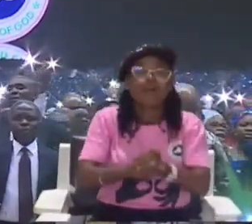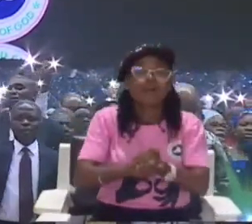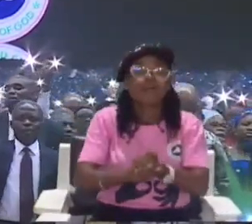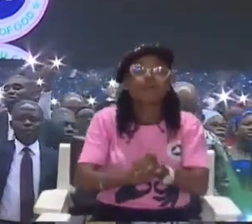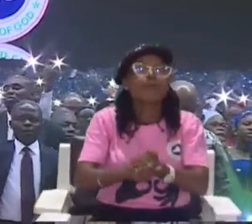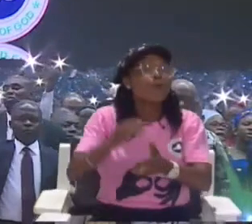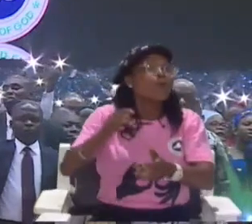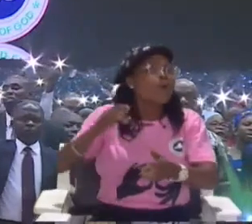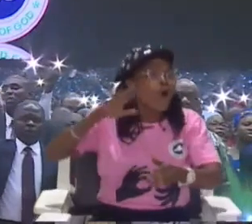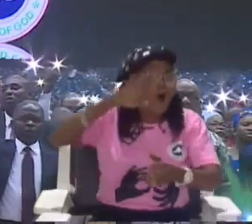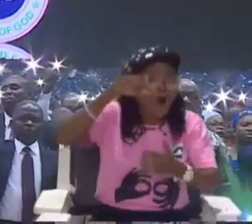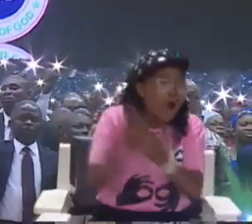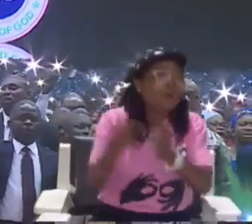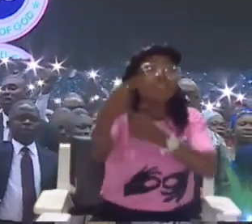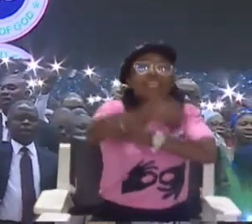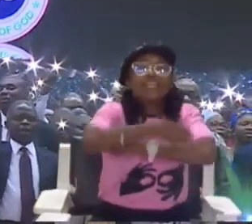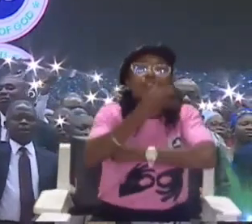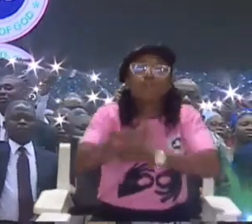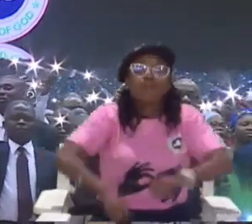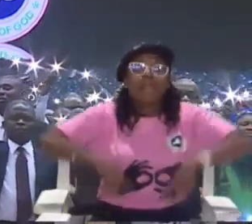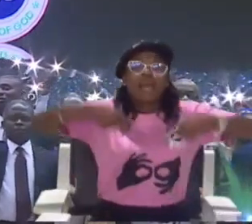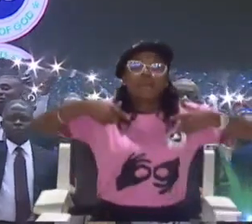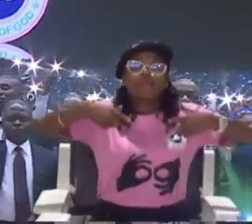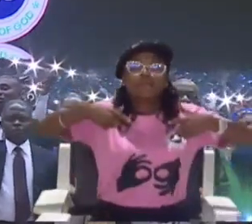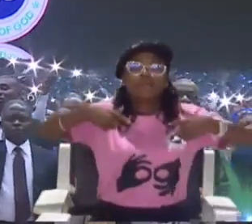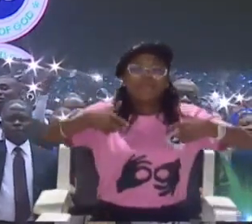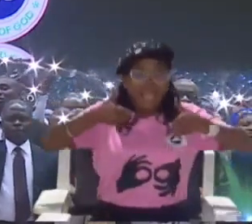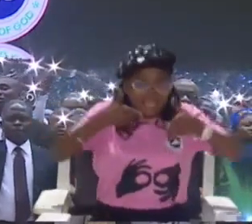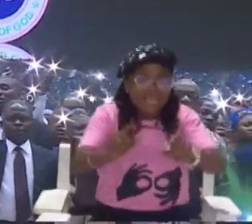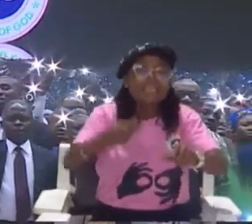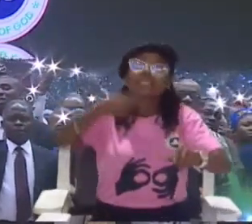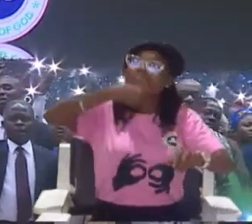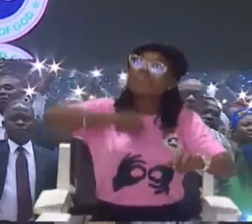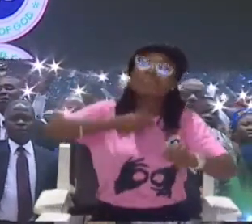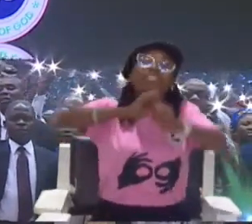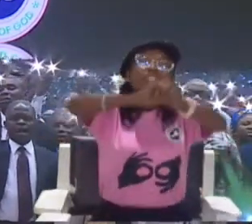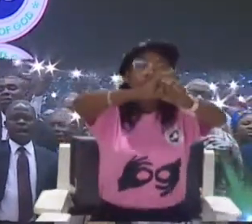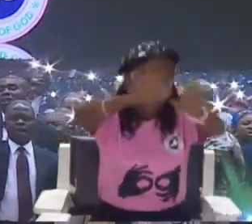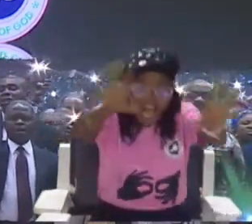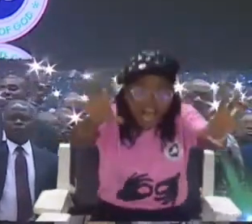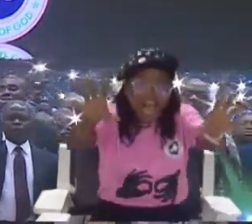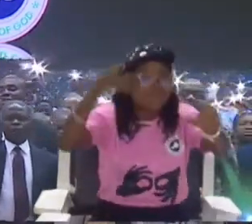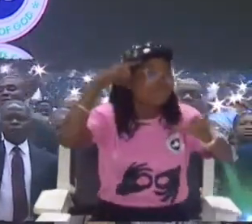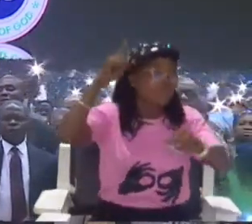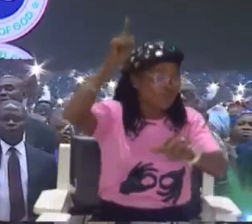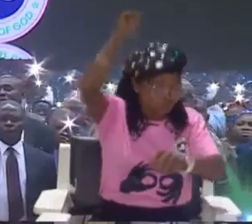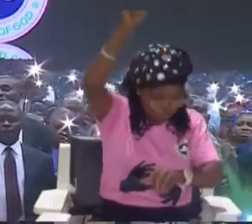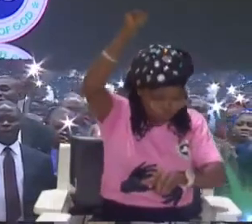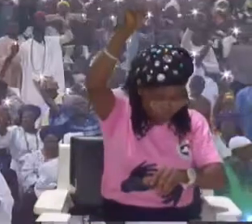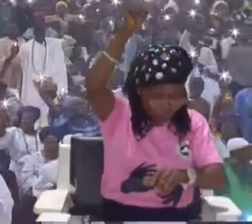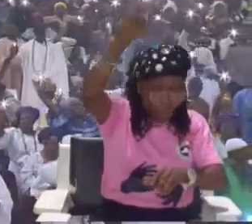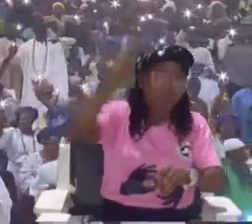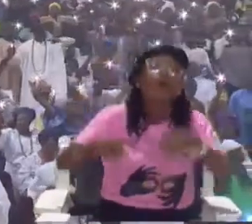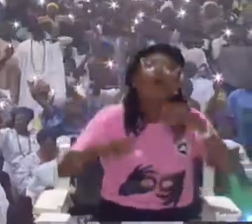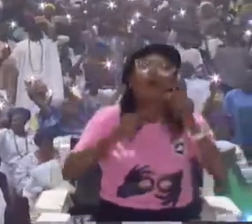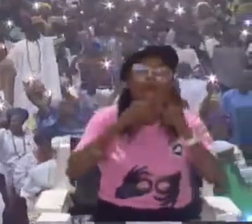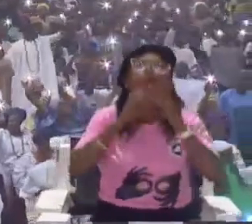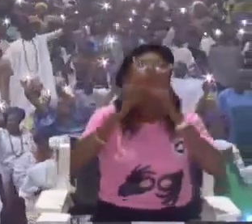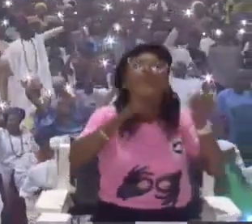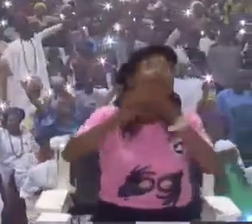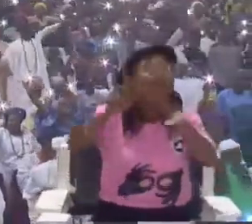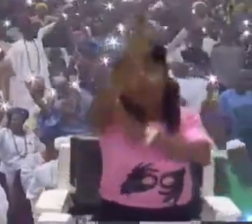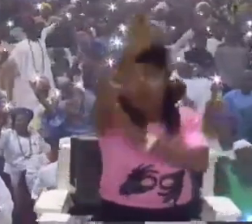my life, let me shine for you. Go ahead, talk to the